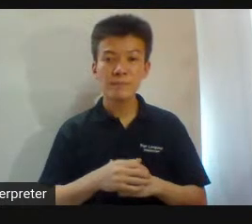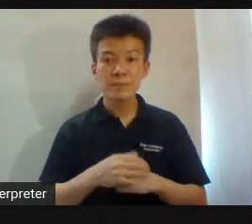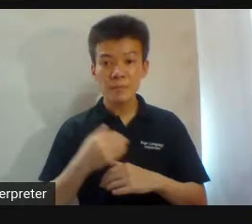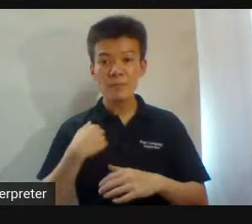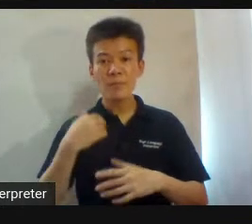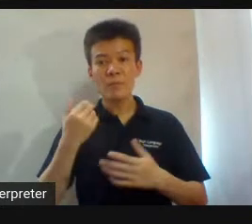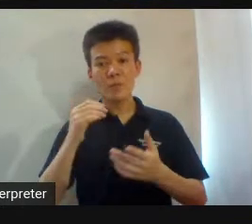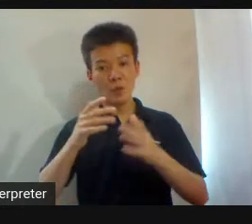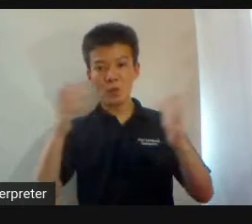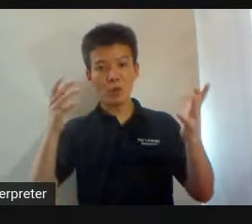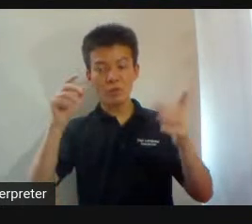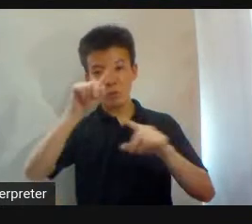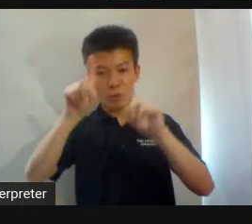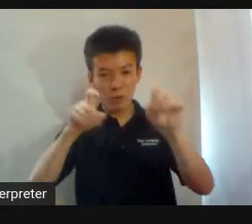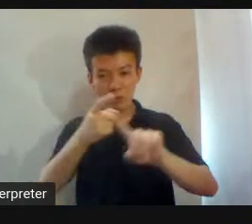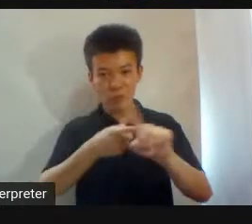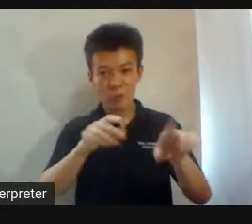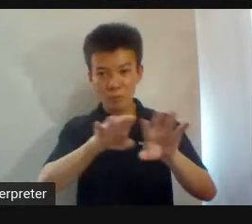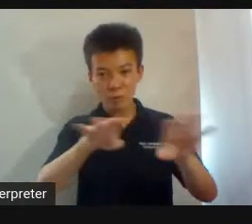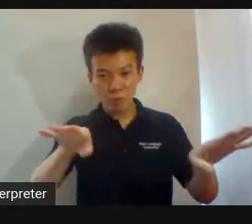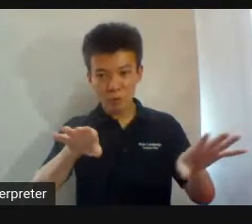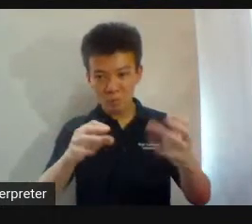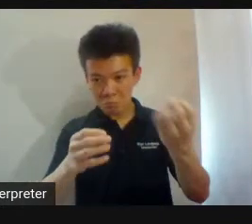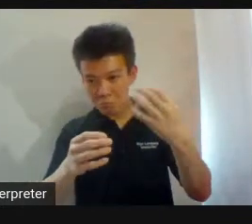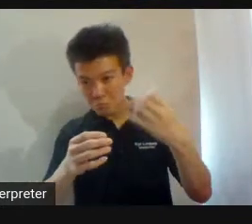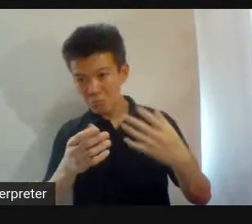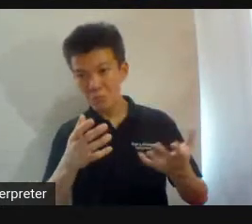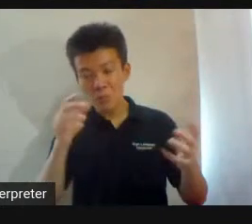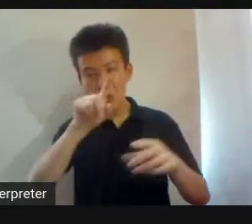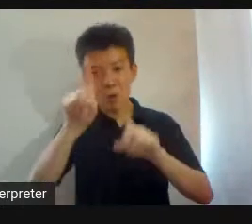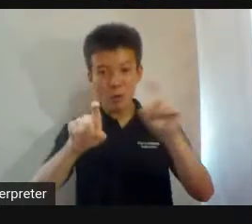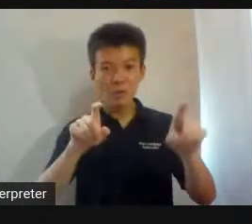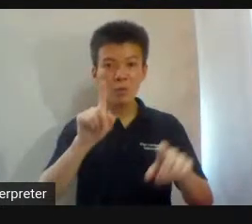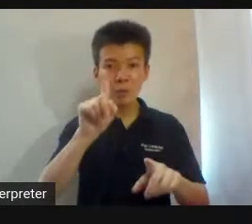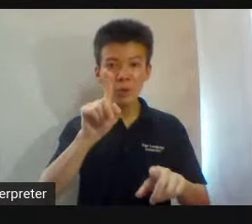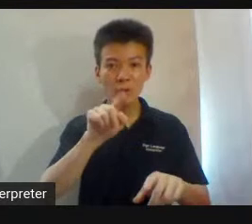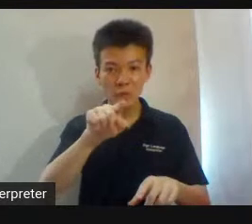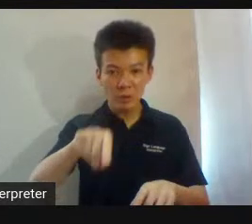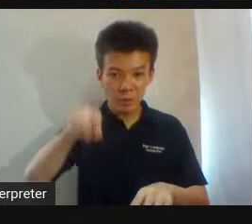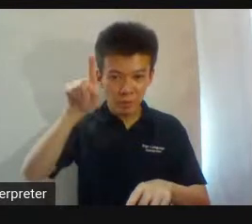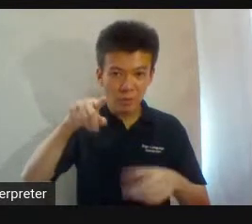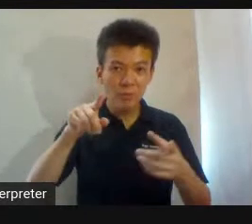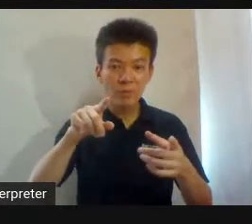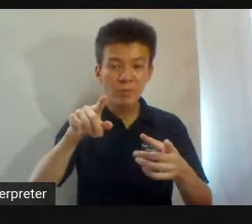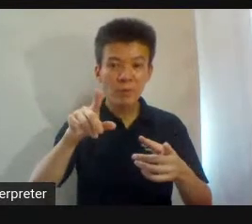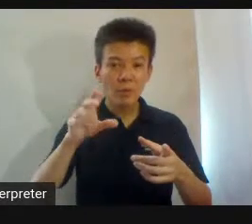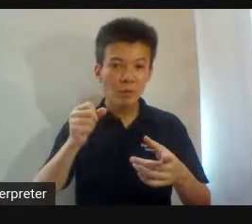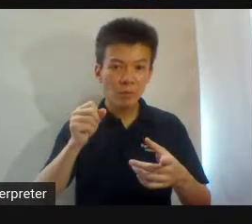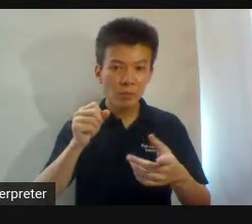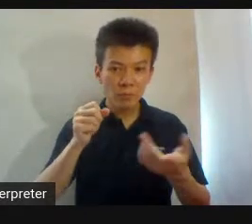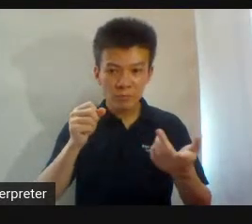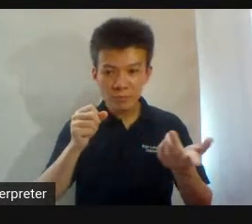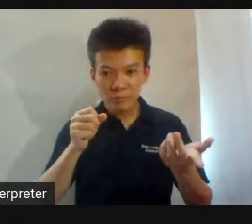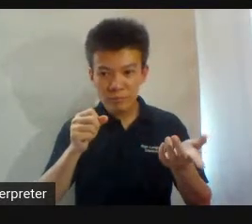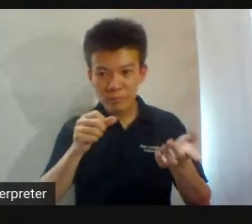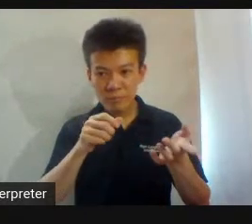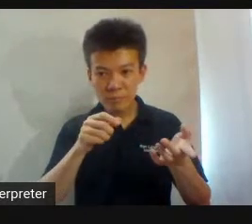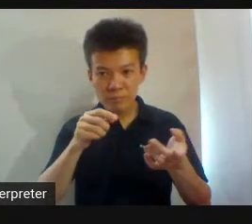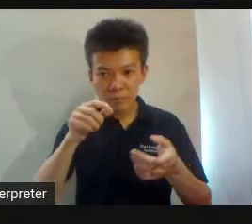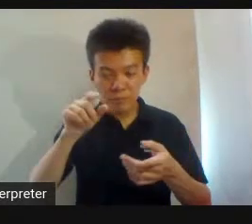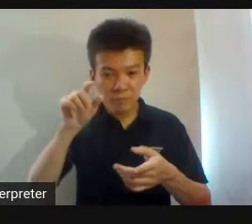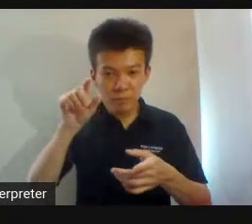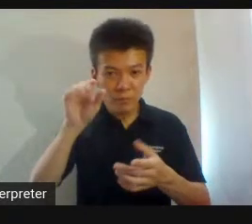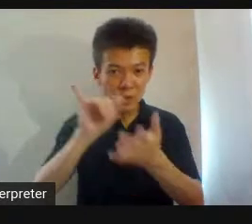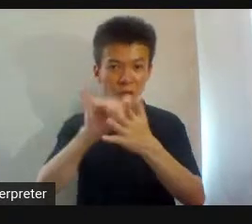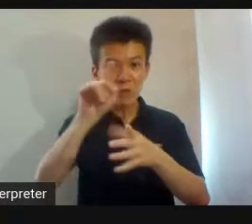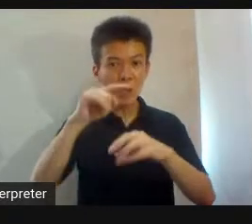There's loads of questions from the floor, but one of them I wanted to sort of just like fly into was